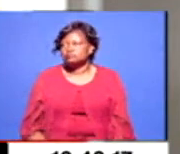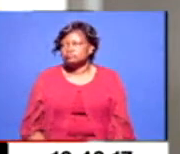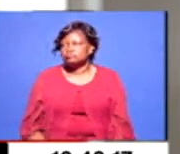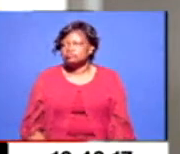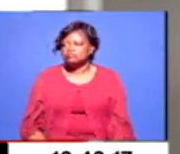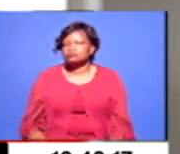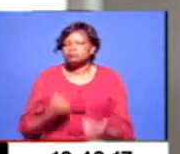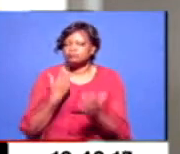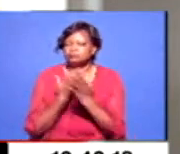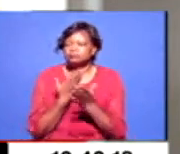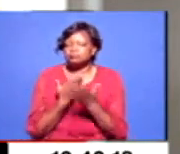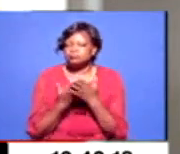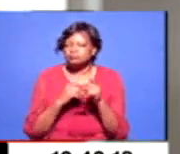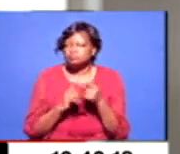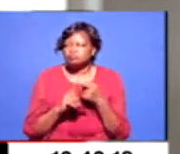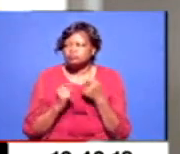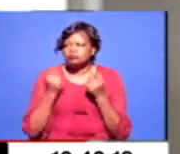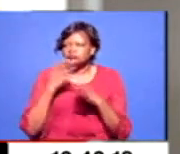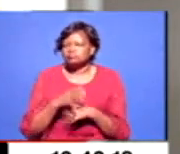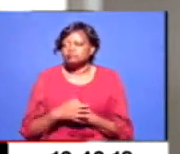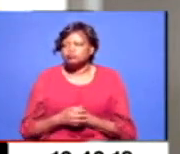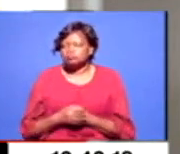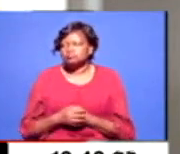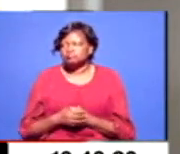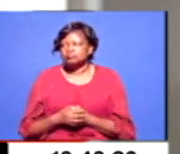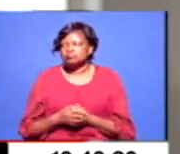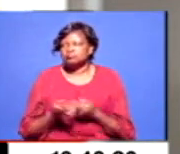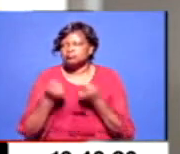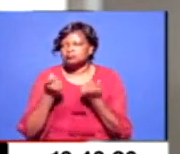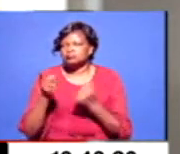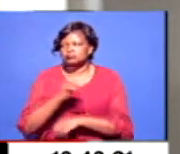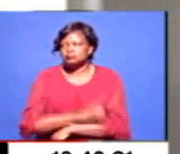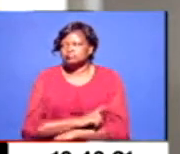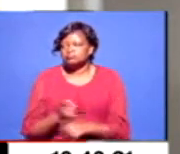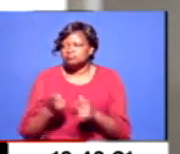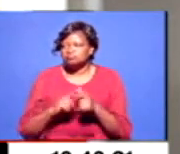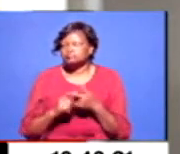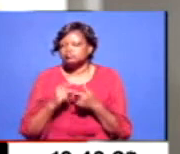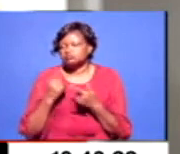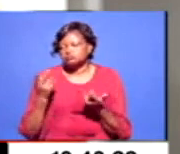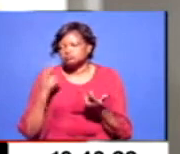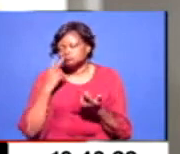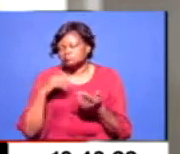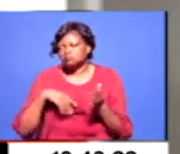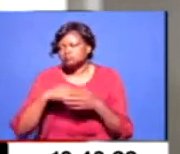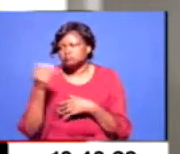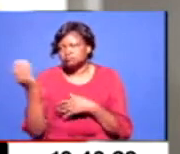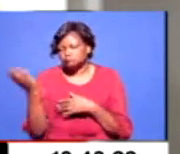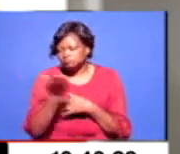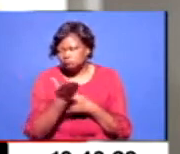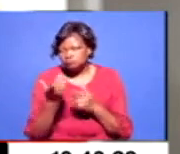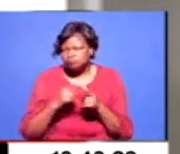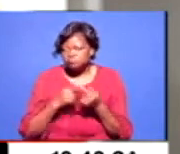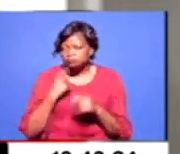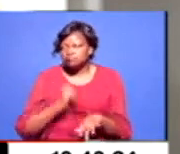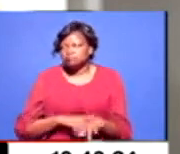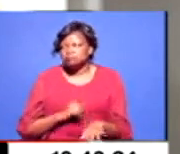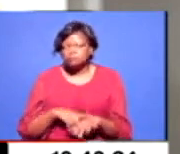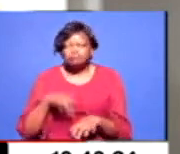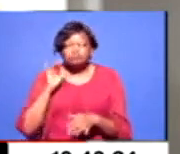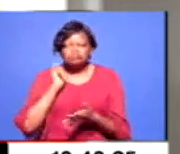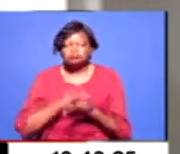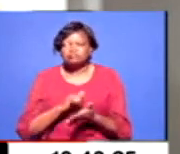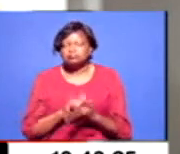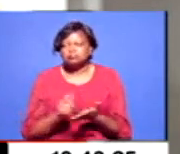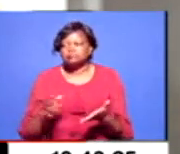they're arrested. And then after a period of a few days, you'll still see them outside there. And next time you'll hear, they have